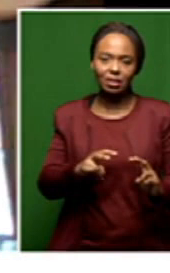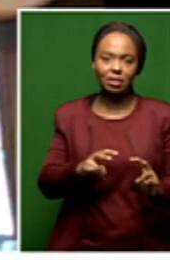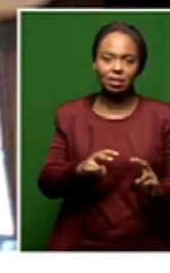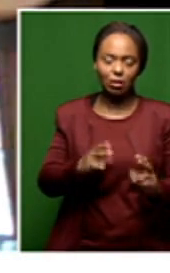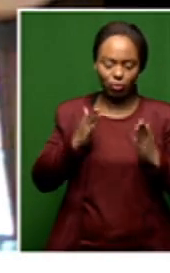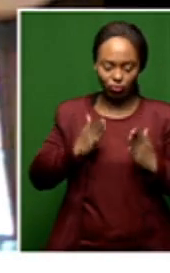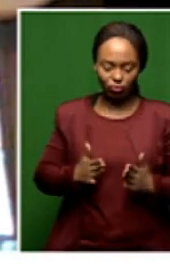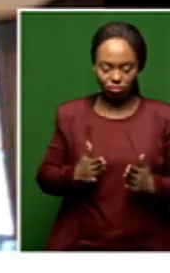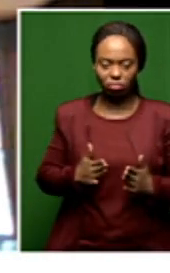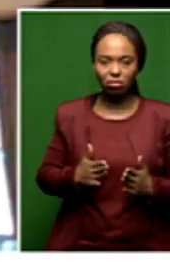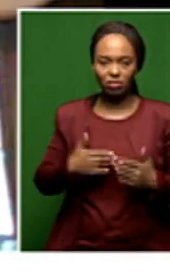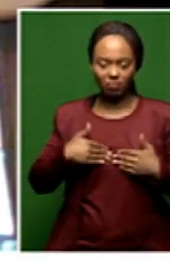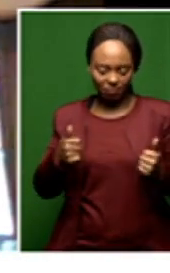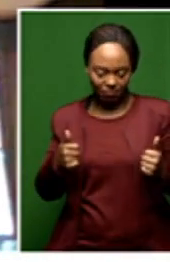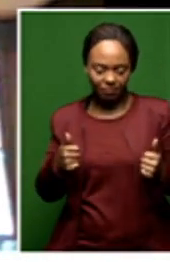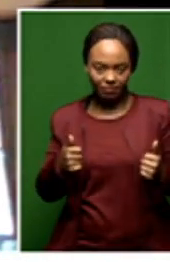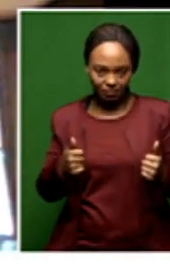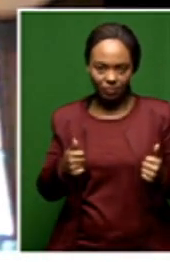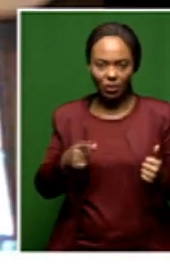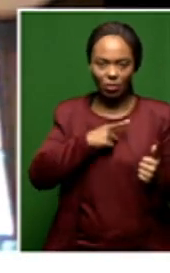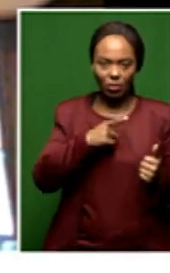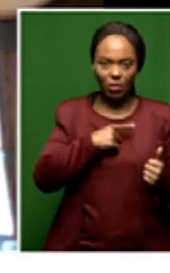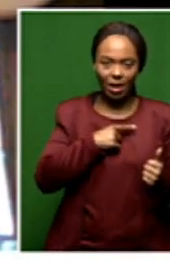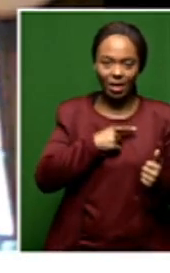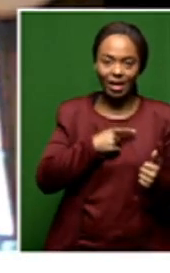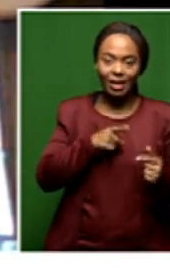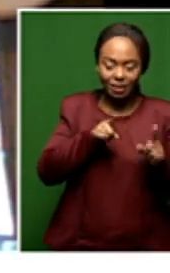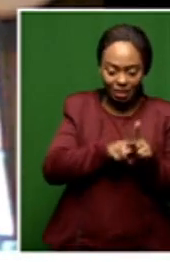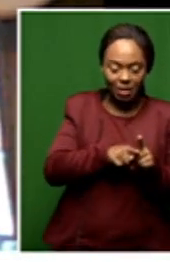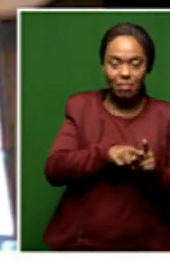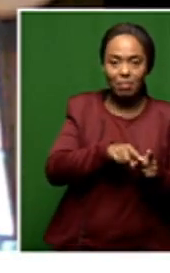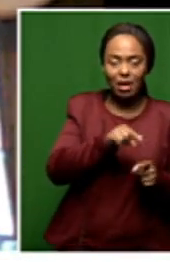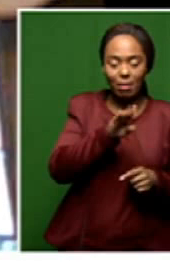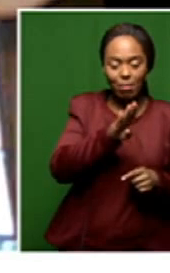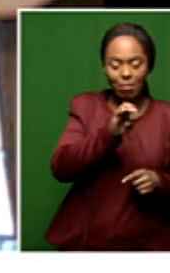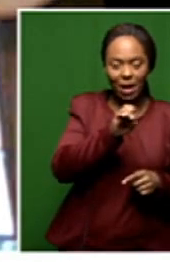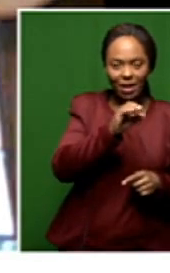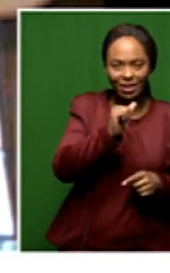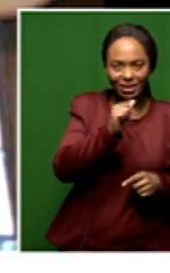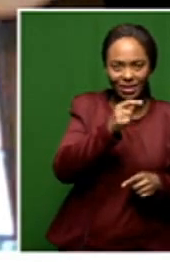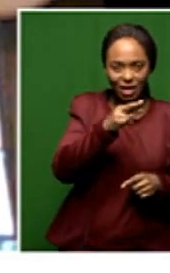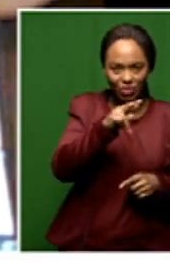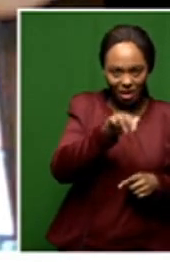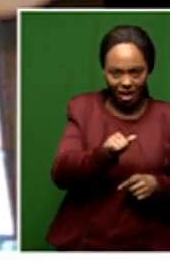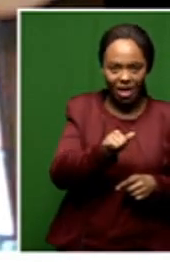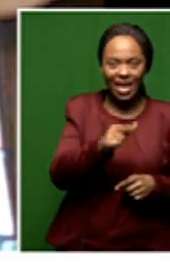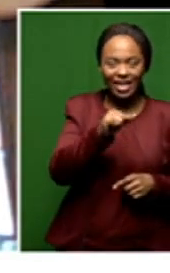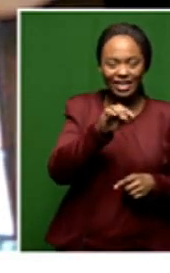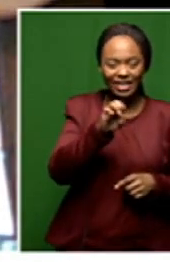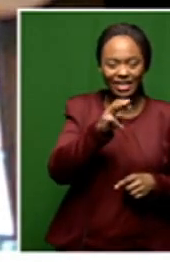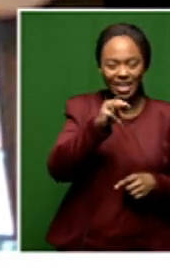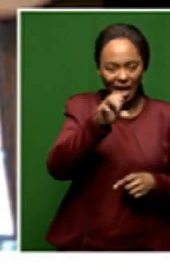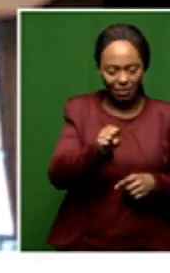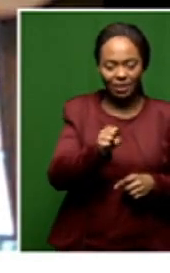they are showing that the health of our gut bacteria, now those are responsible for so many different processes in